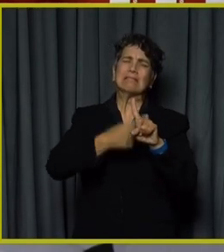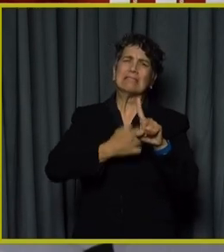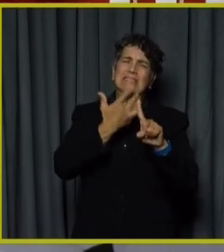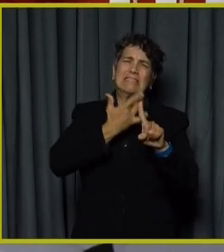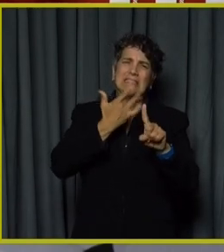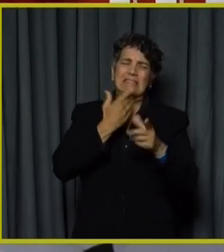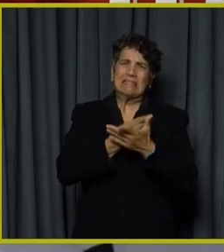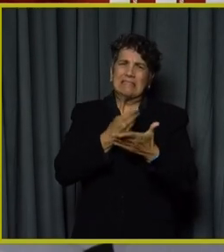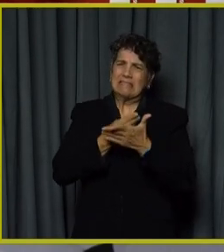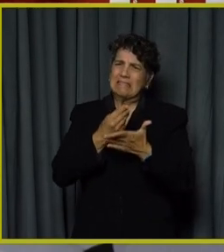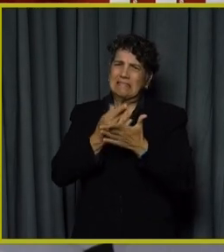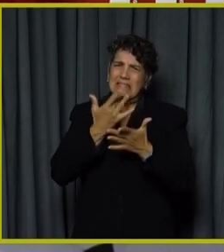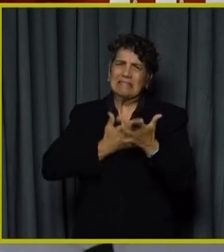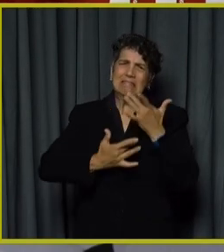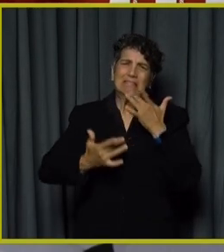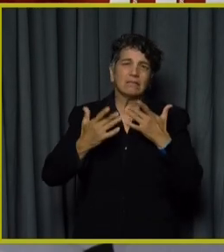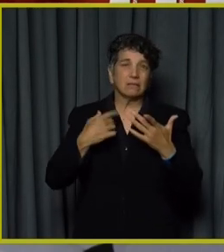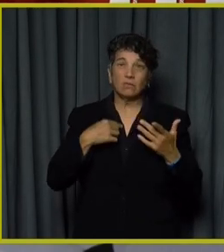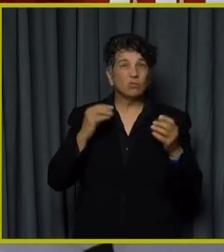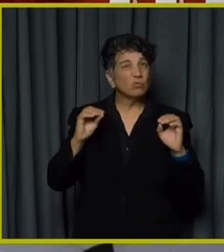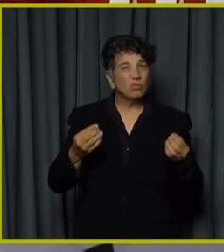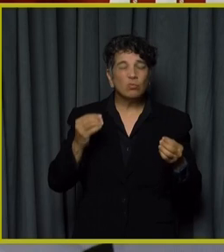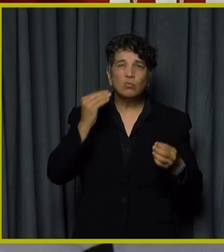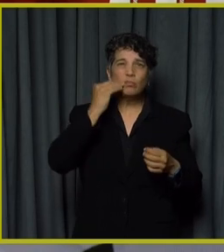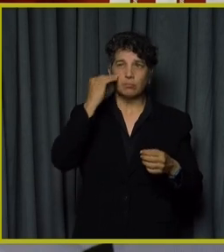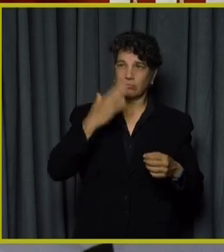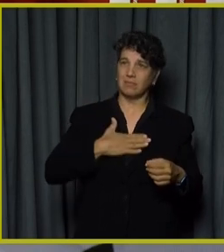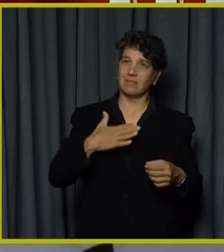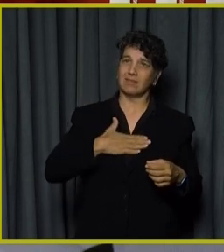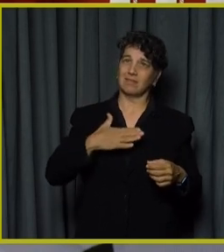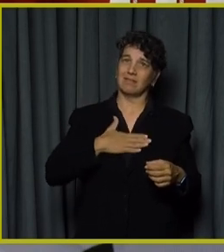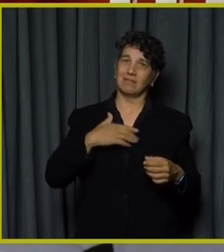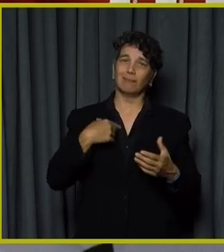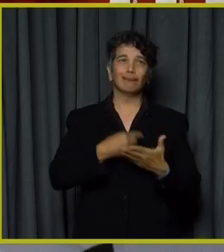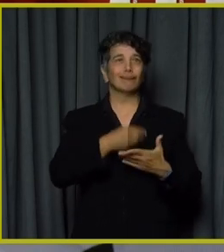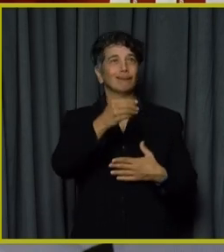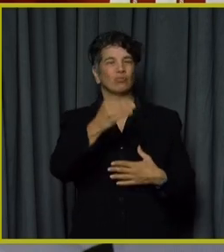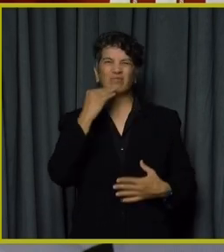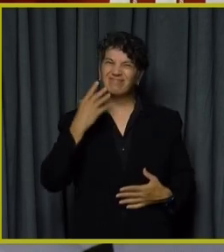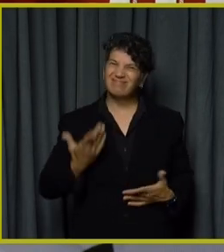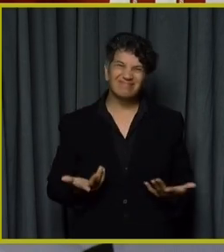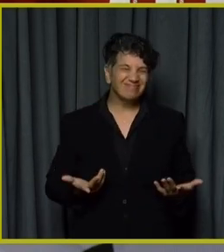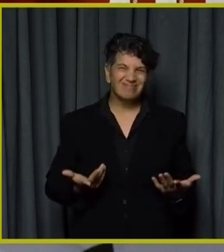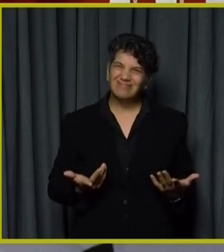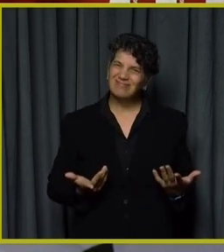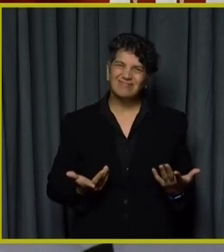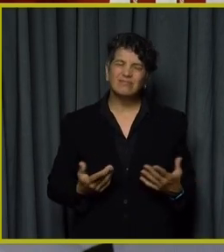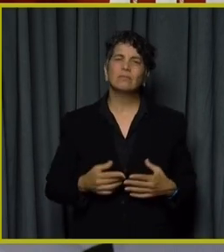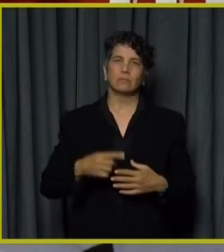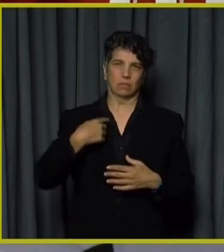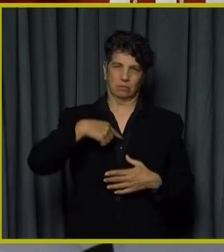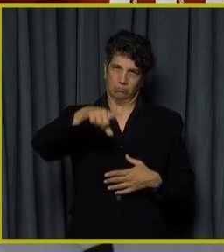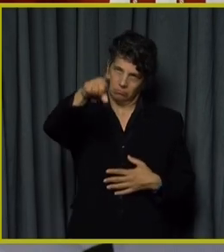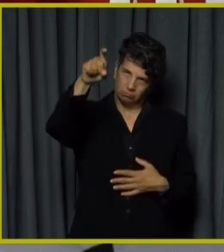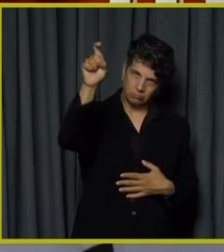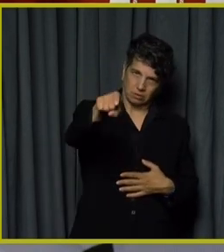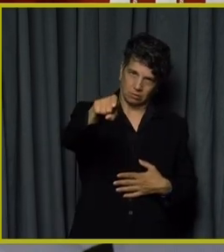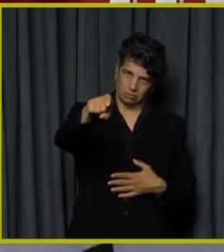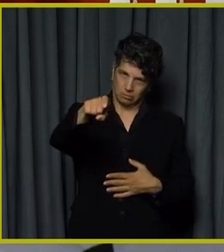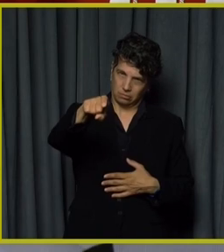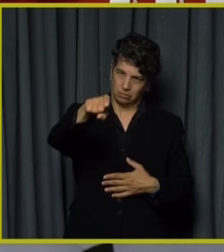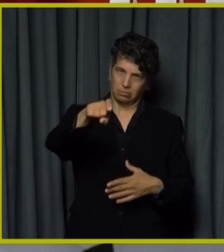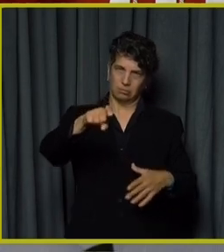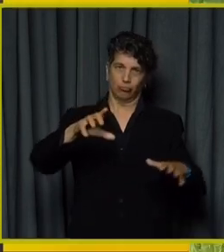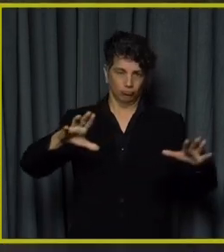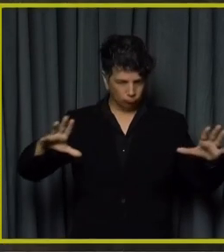is mirrored in the struggle of all oppressed people against the continuing injustices of inequality, systemic racism, and